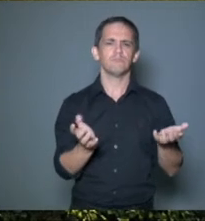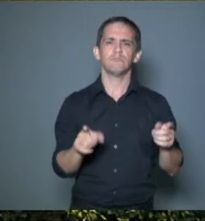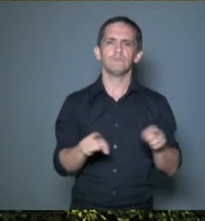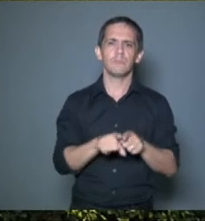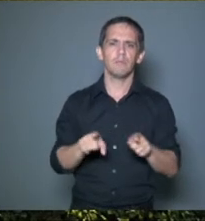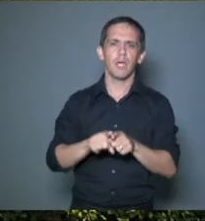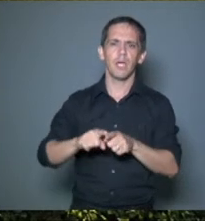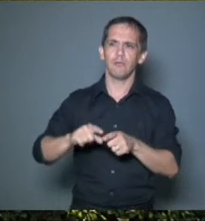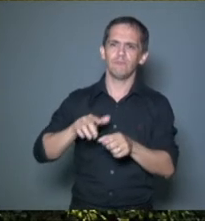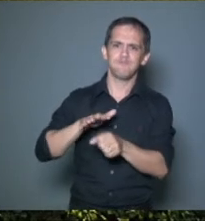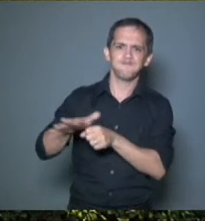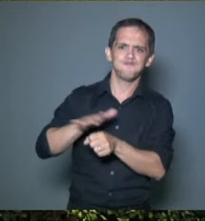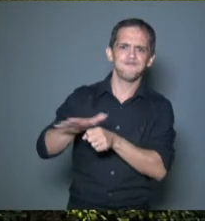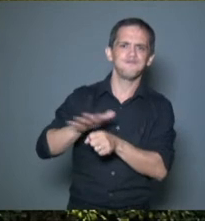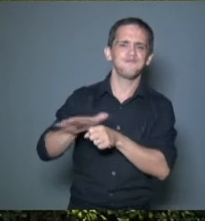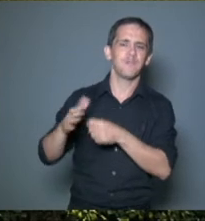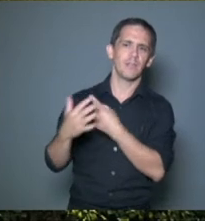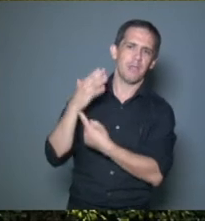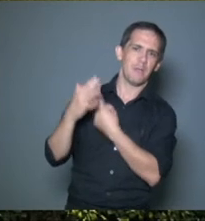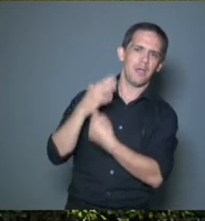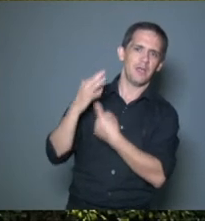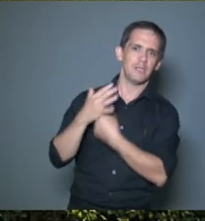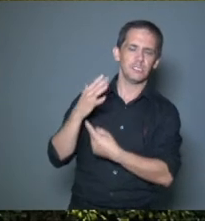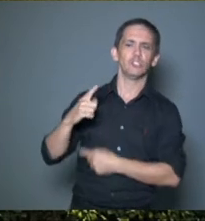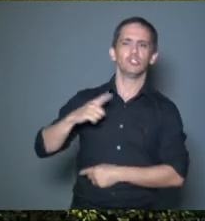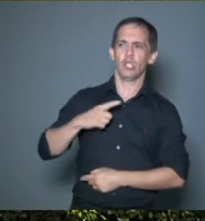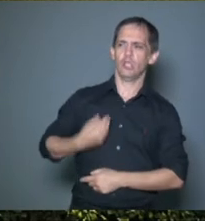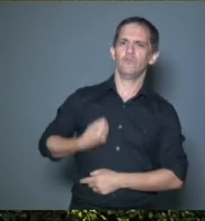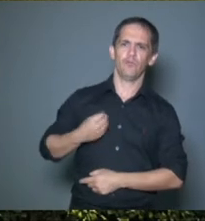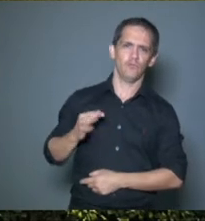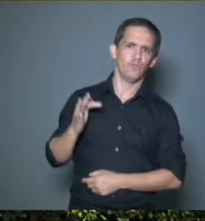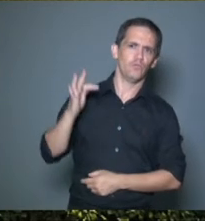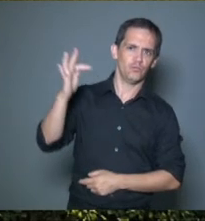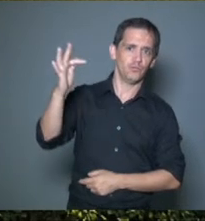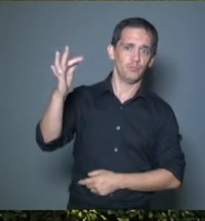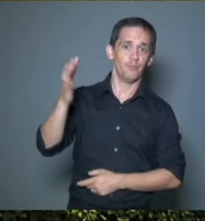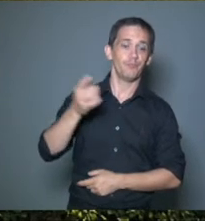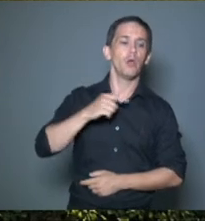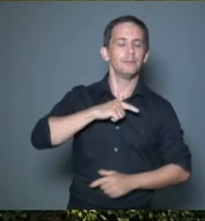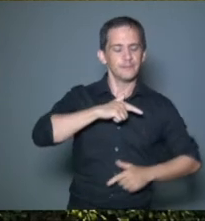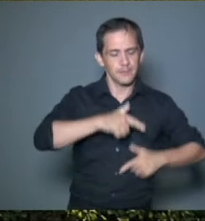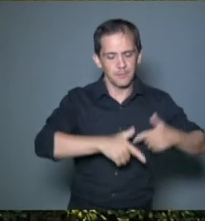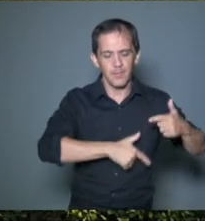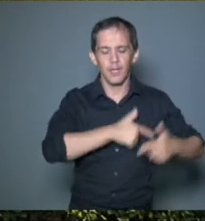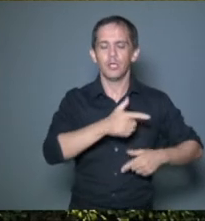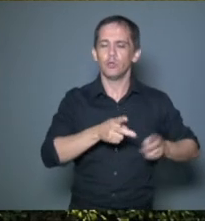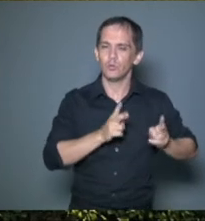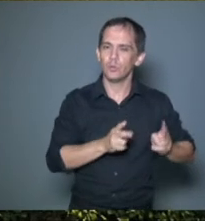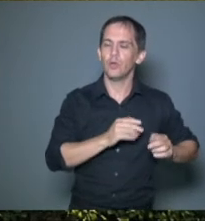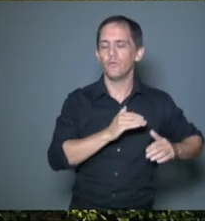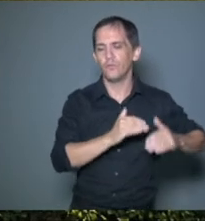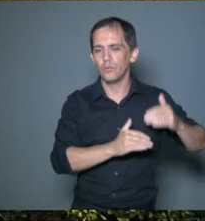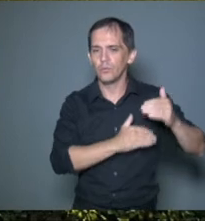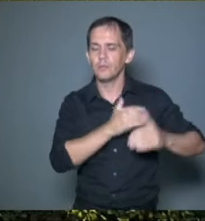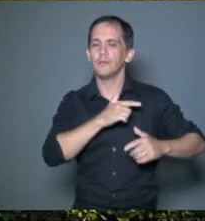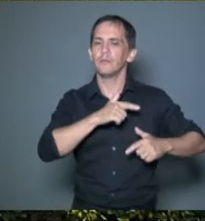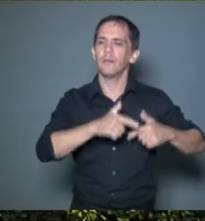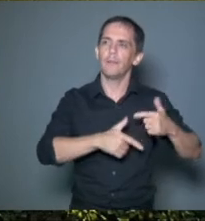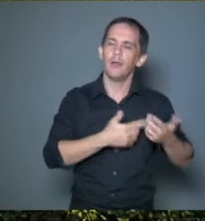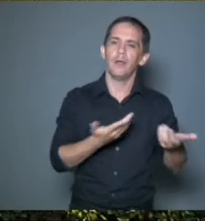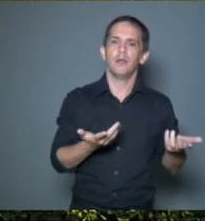is appropriate, and demand is there. And we will work